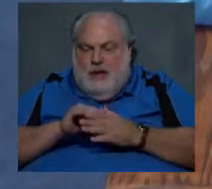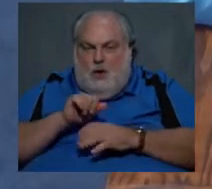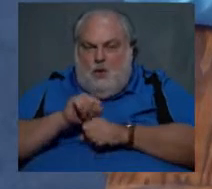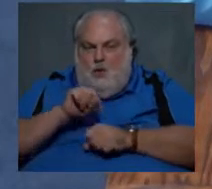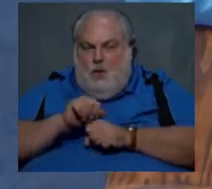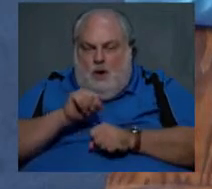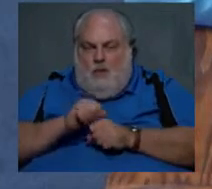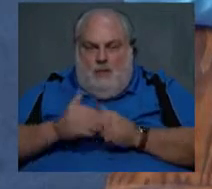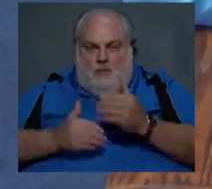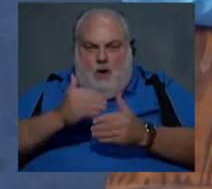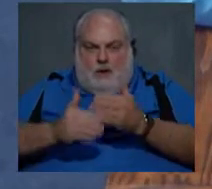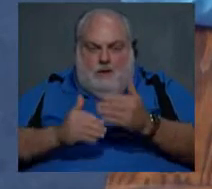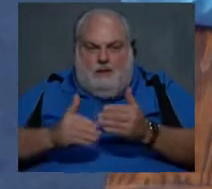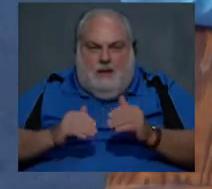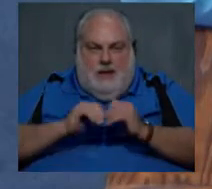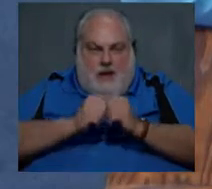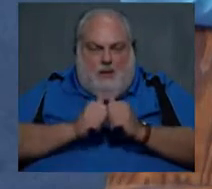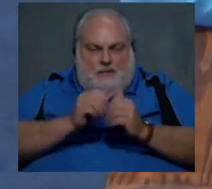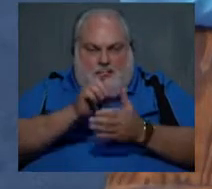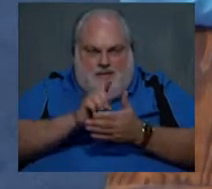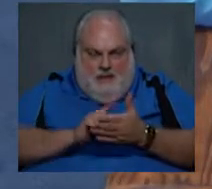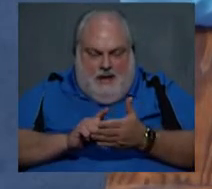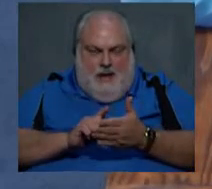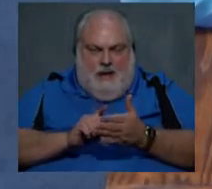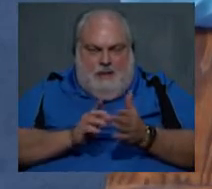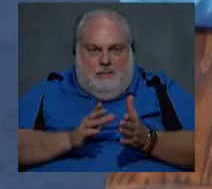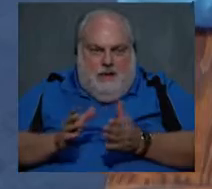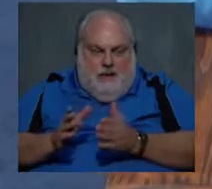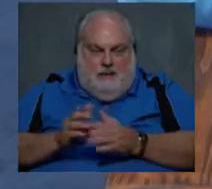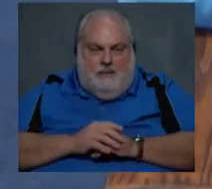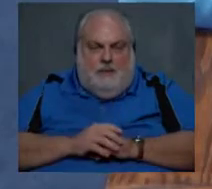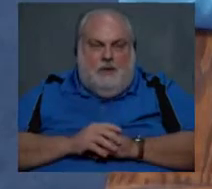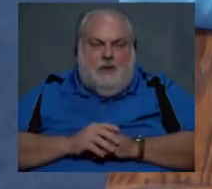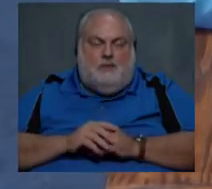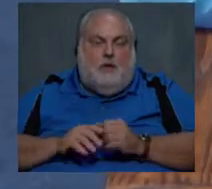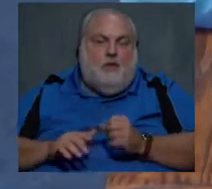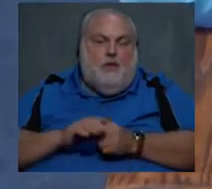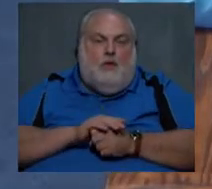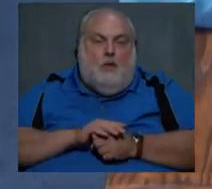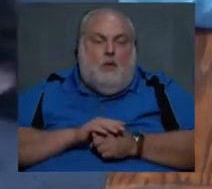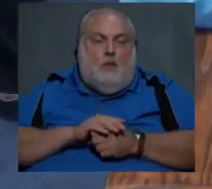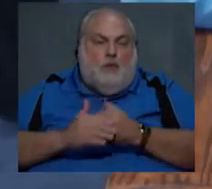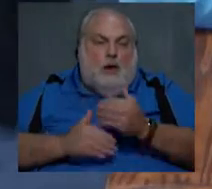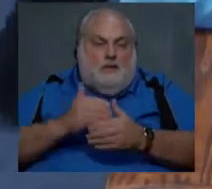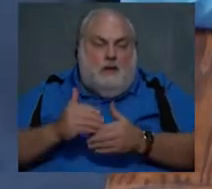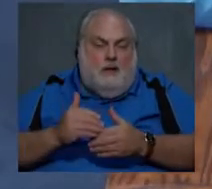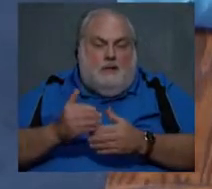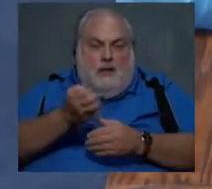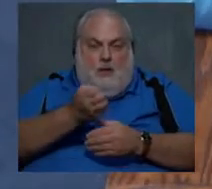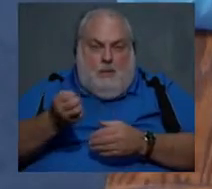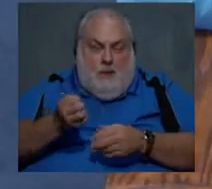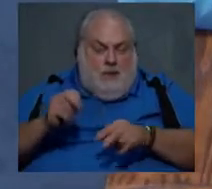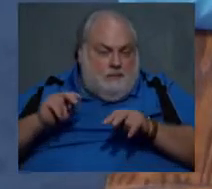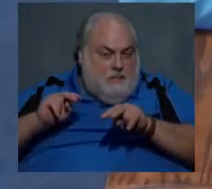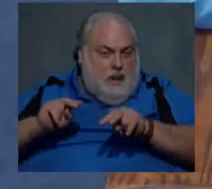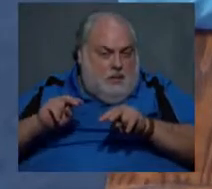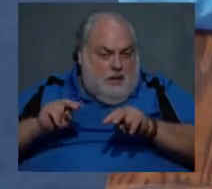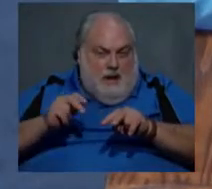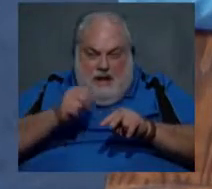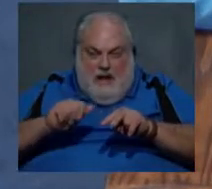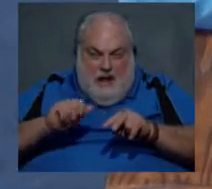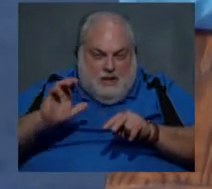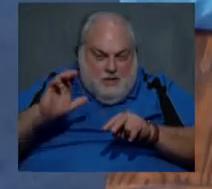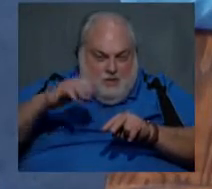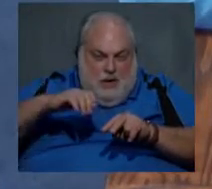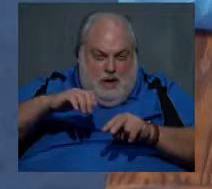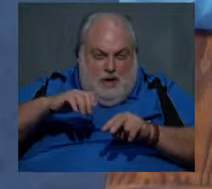in the way it's designed to and intended to. So in other words, during the entire process, the equipment is monitored, and if there's any abnormalities or anything